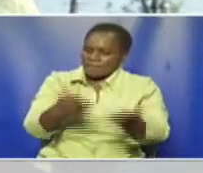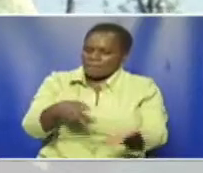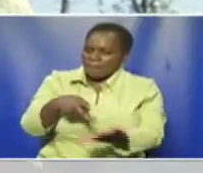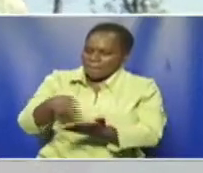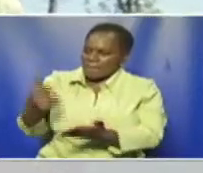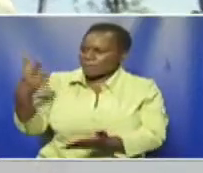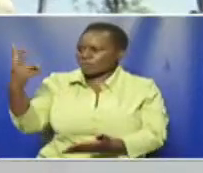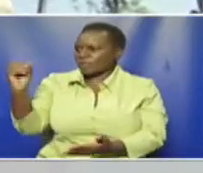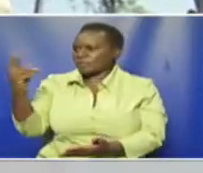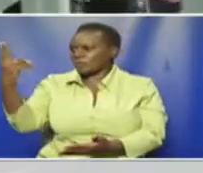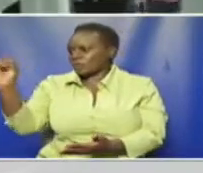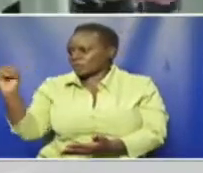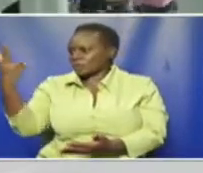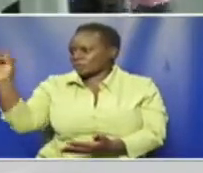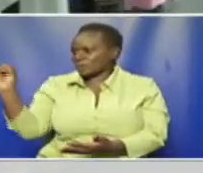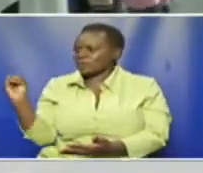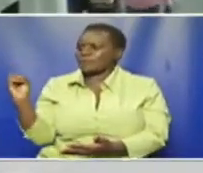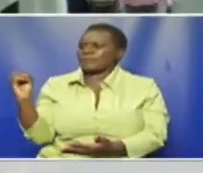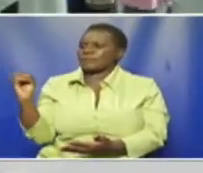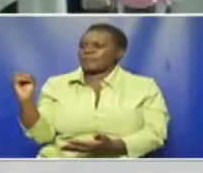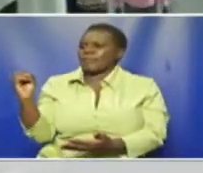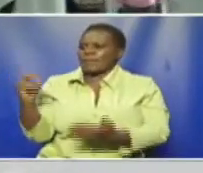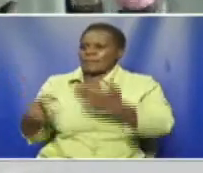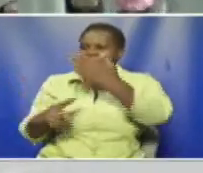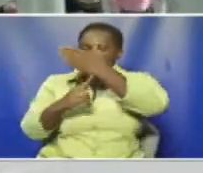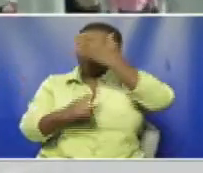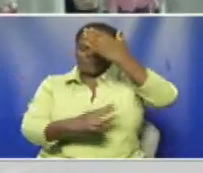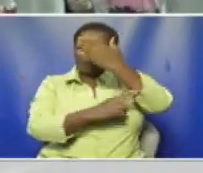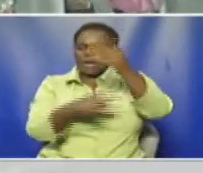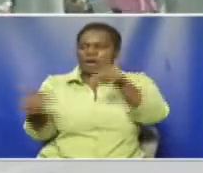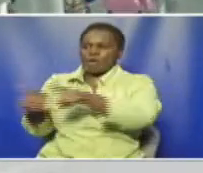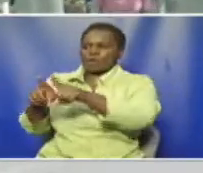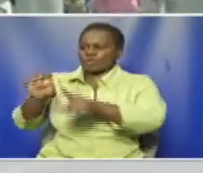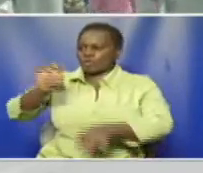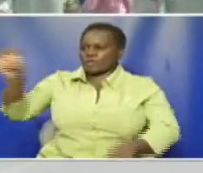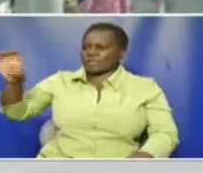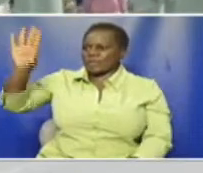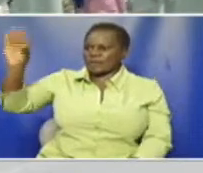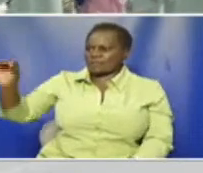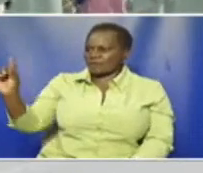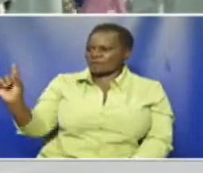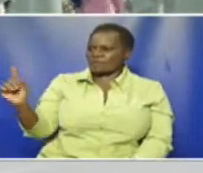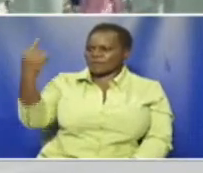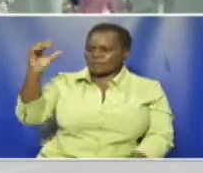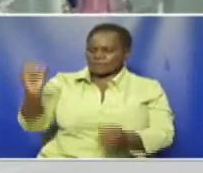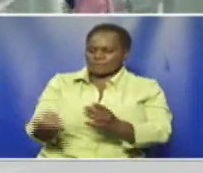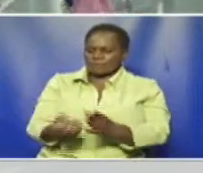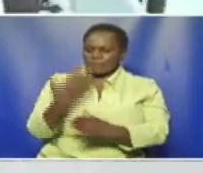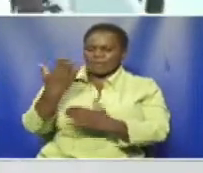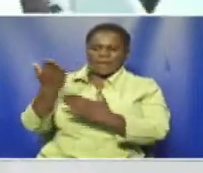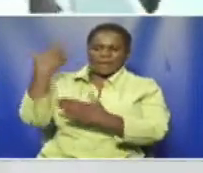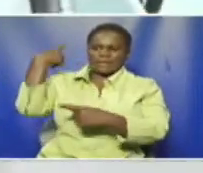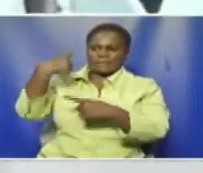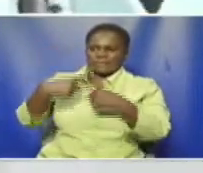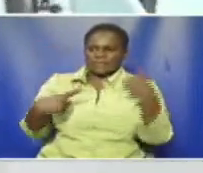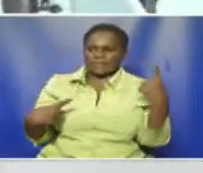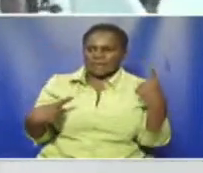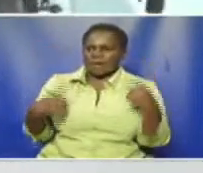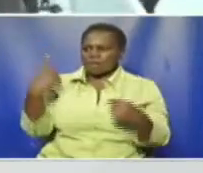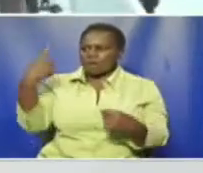wazitoa 20, 20, 20, 20. The floating bridge, which is also East Africa's first, was launched early last year.